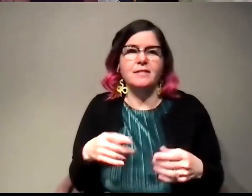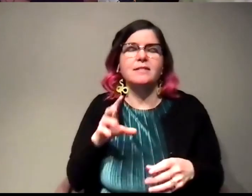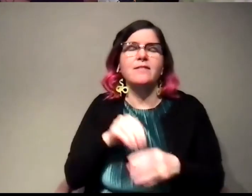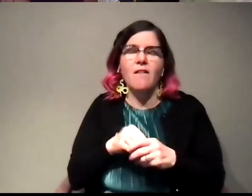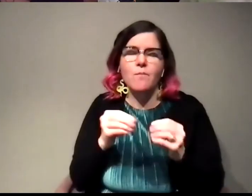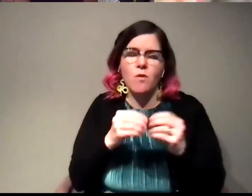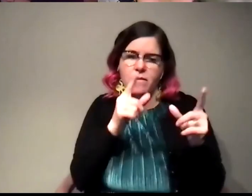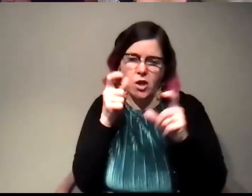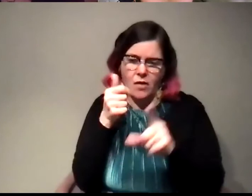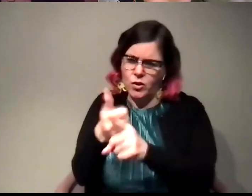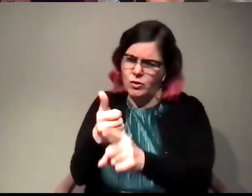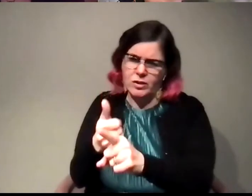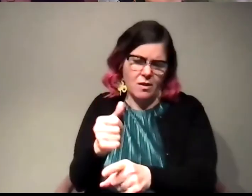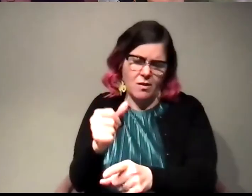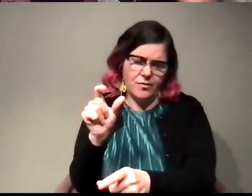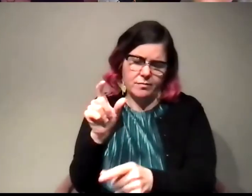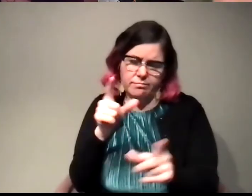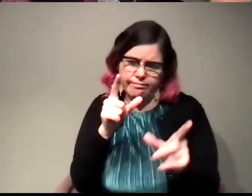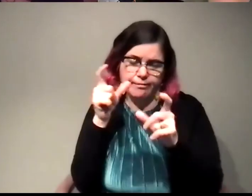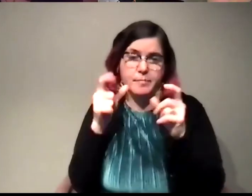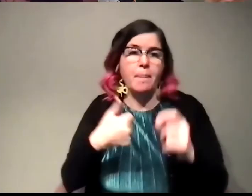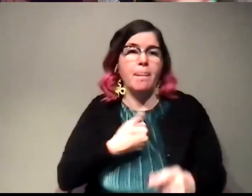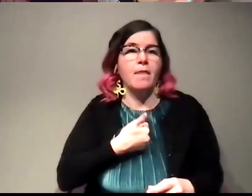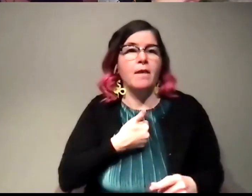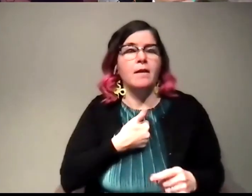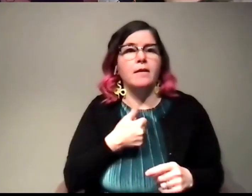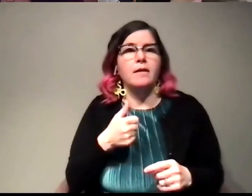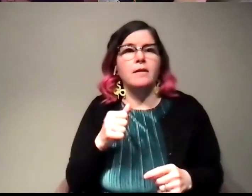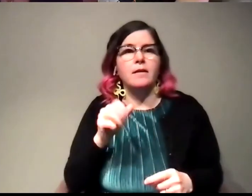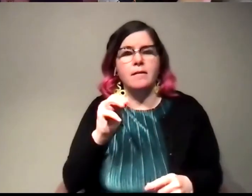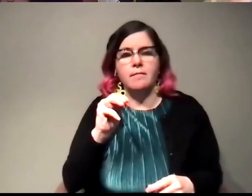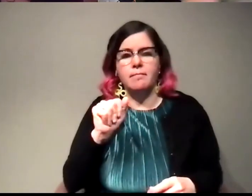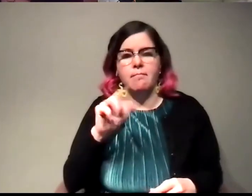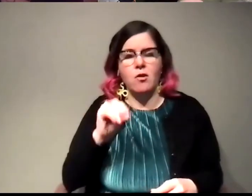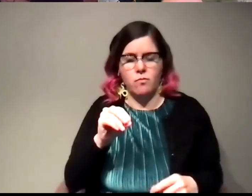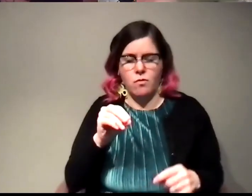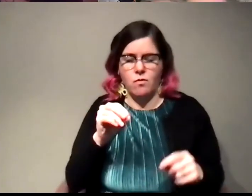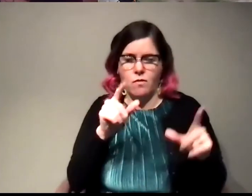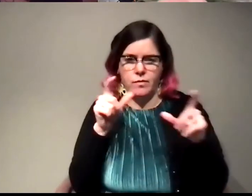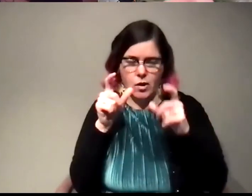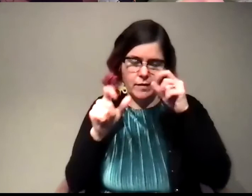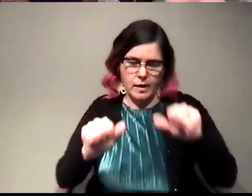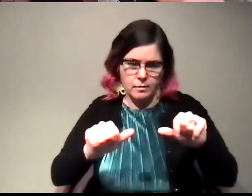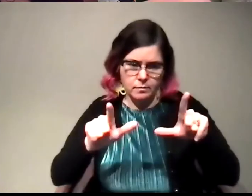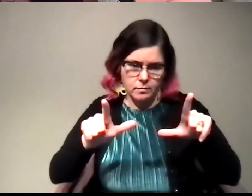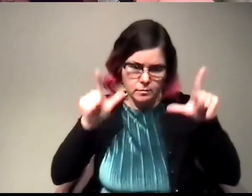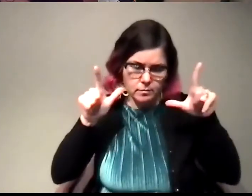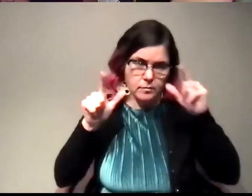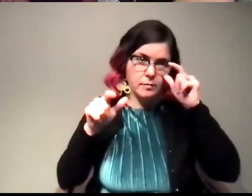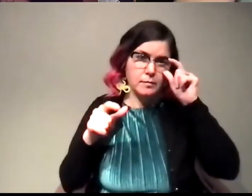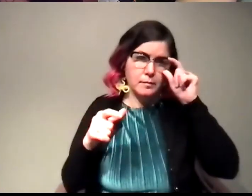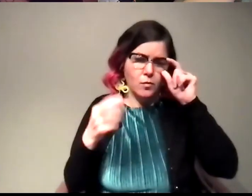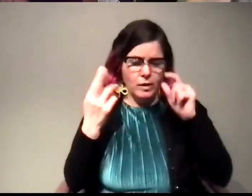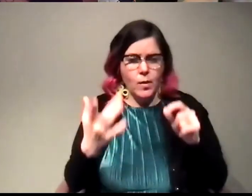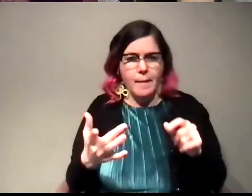you do this as well. Like I got into like macro photography. So one of the reasons that I want to pick things up is because I want to